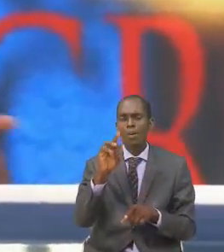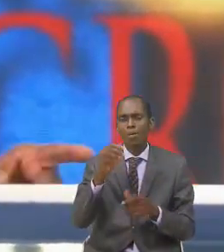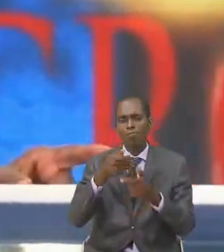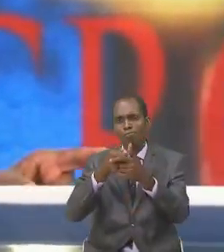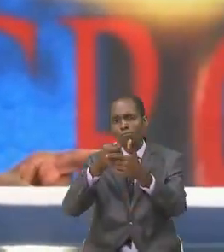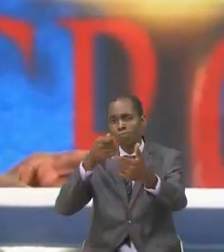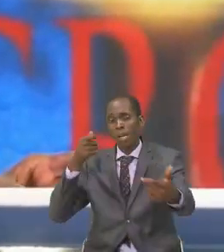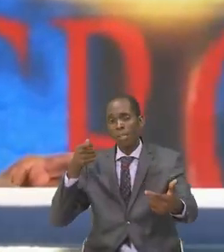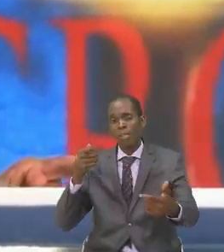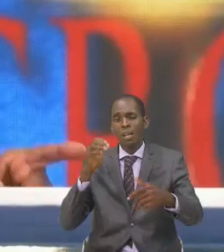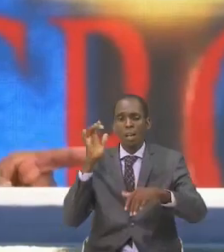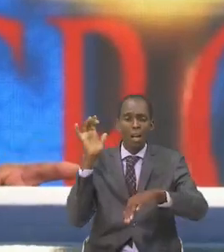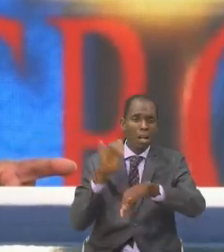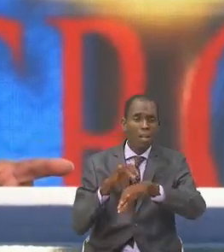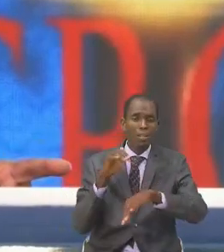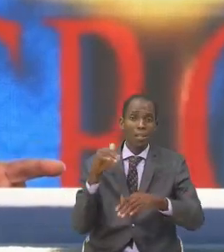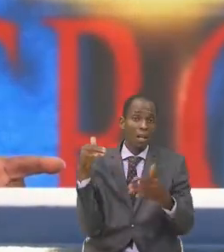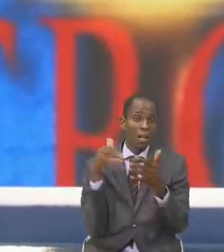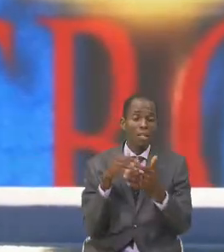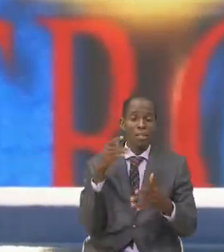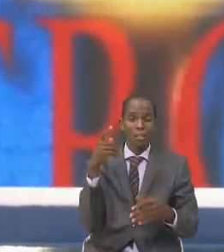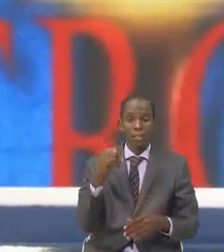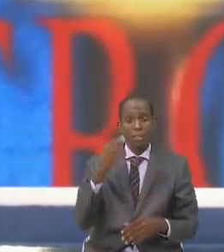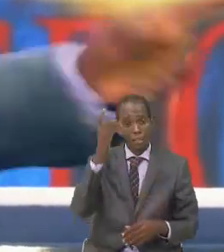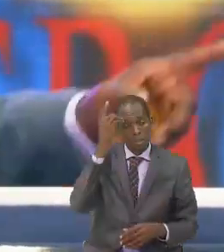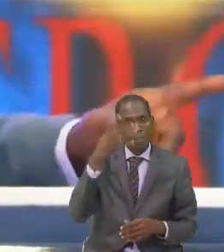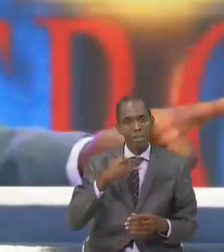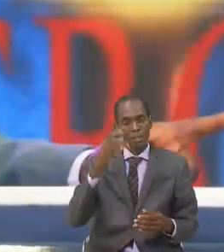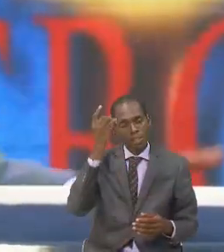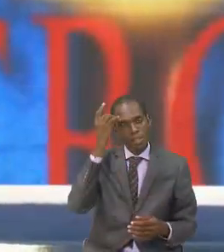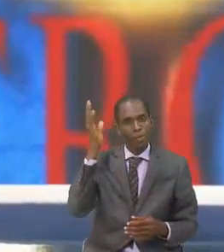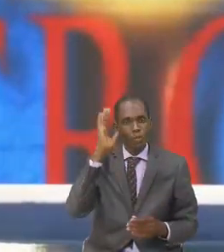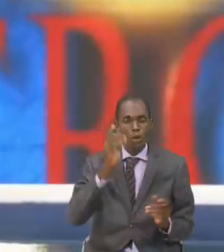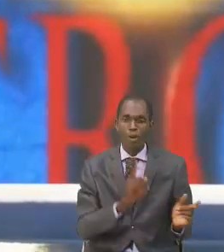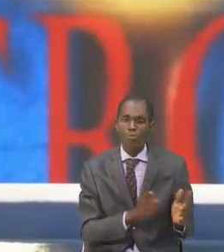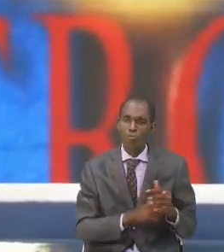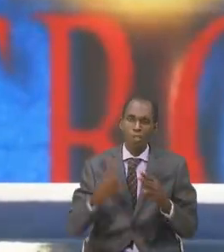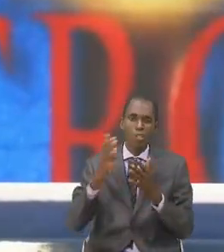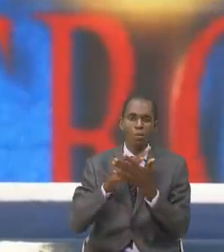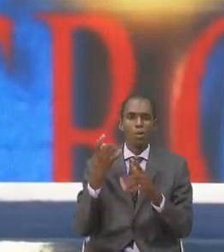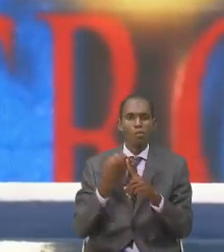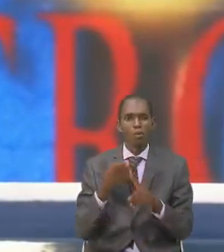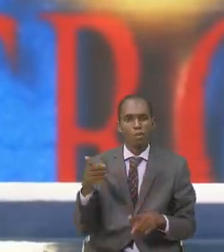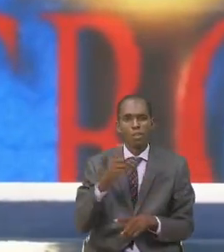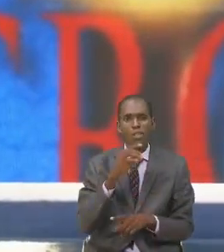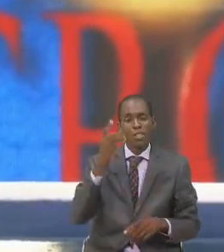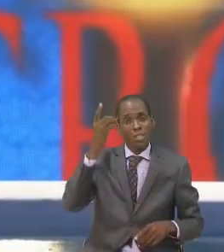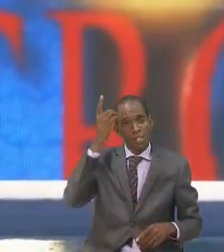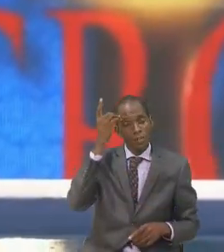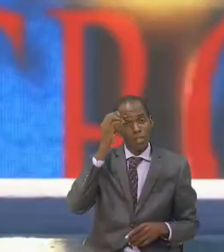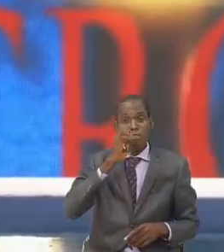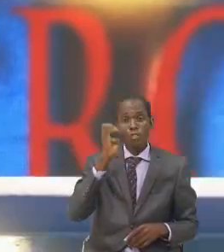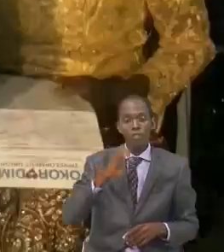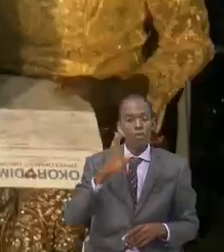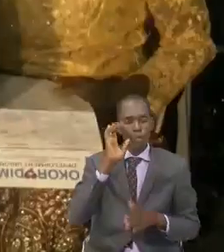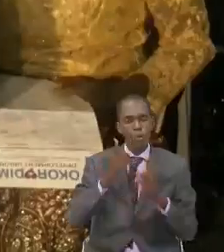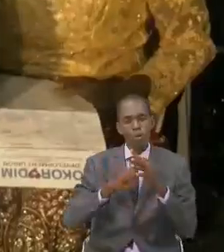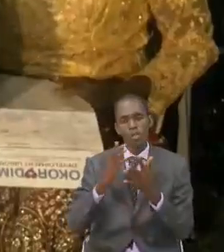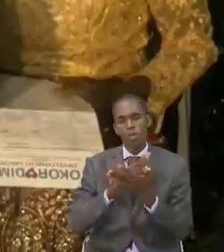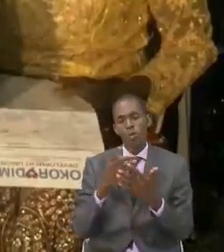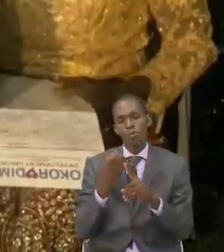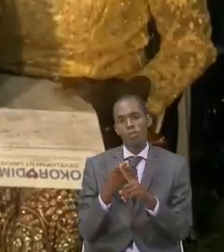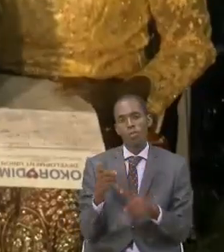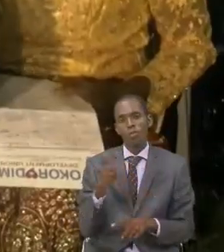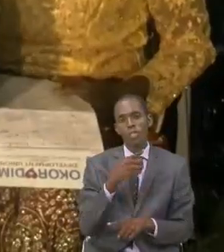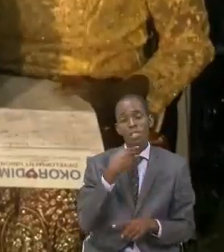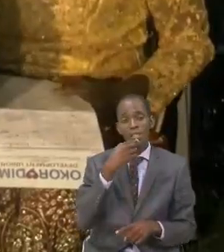devil. It's like an arrow. When God says yes, that he shoots at the devil, and the devil will run away from you, and the